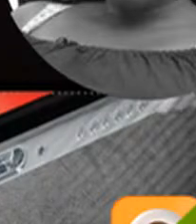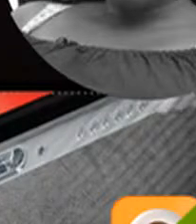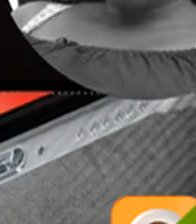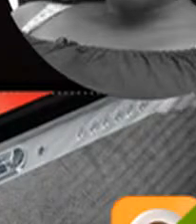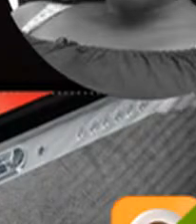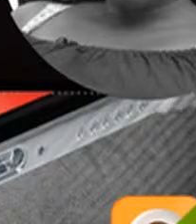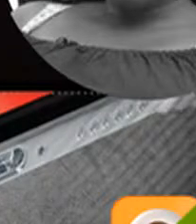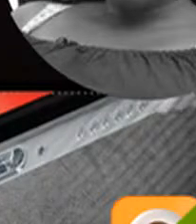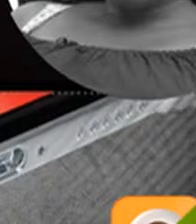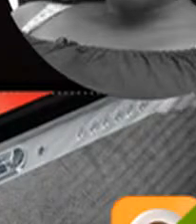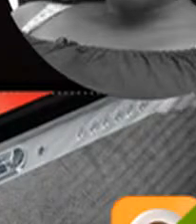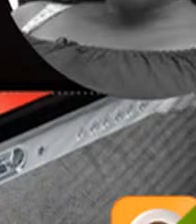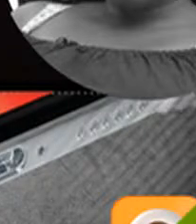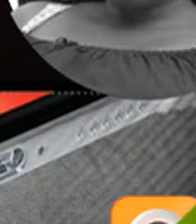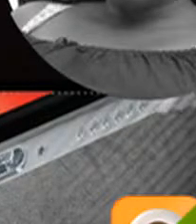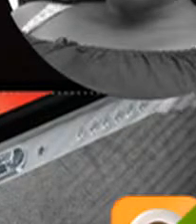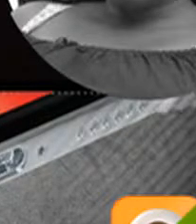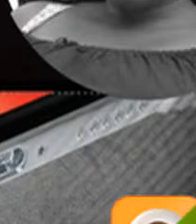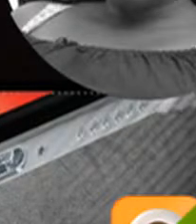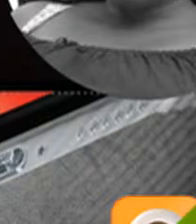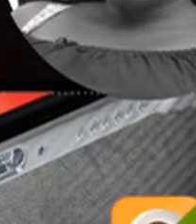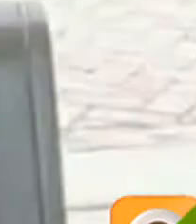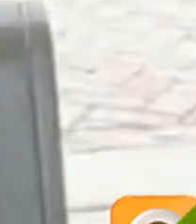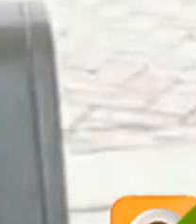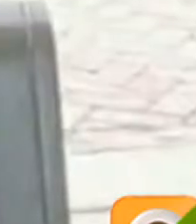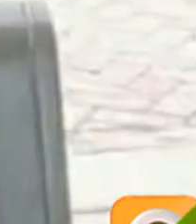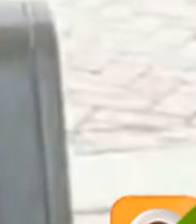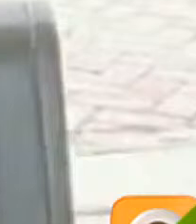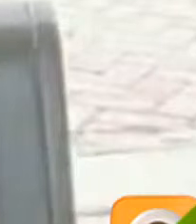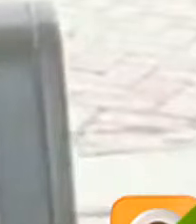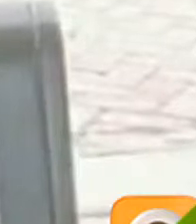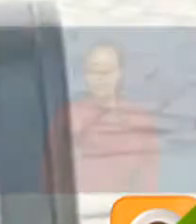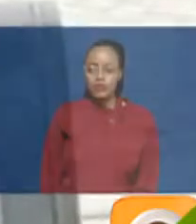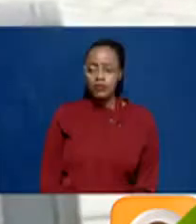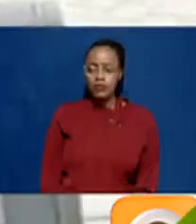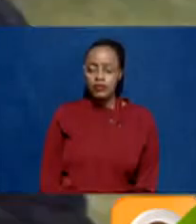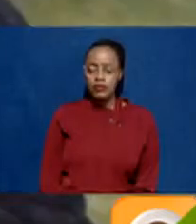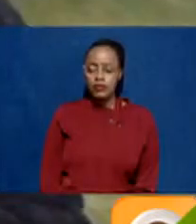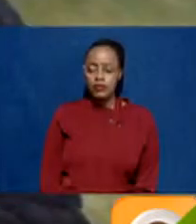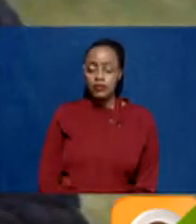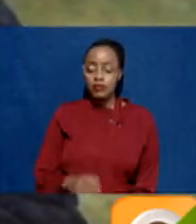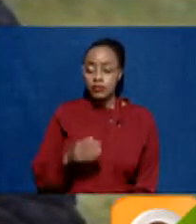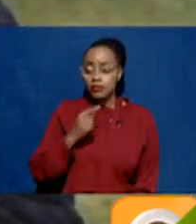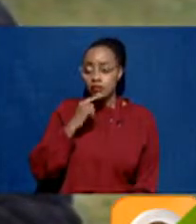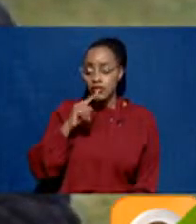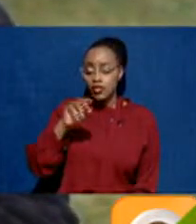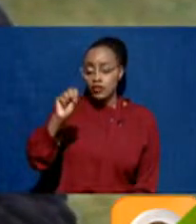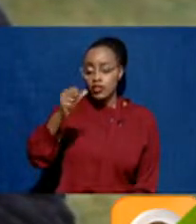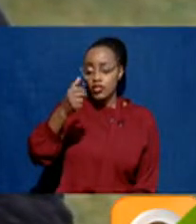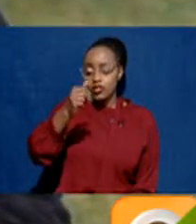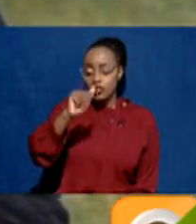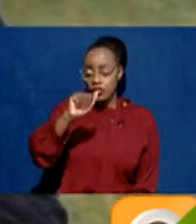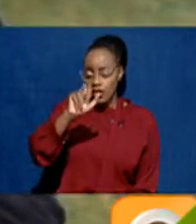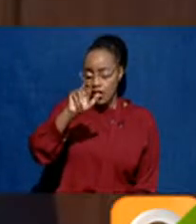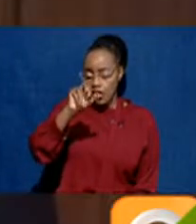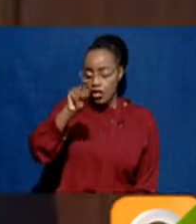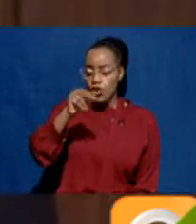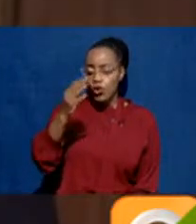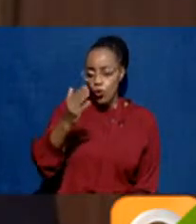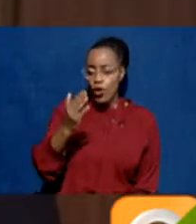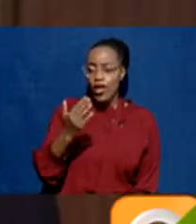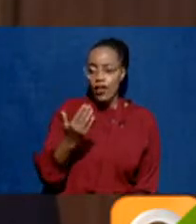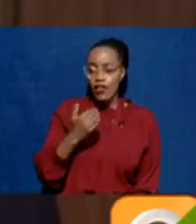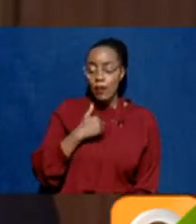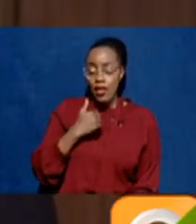digger. I will fight you to the bitter end." The mysterious woman further claimed to know Sharon's whereabouts. "I have